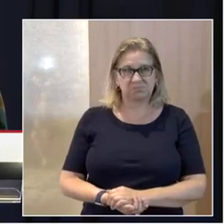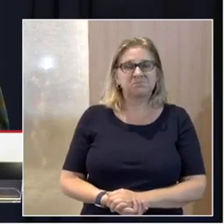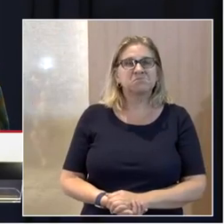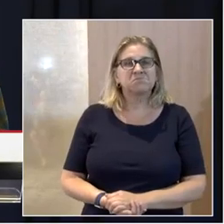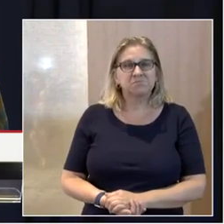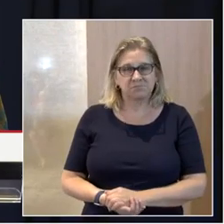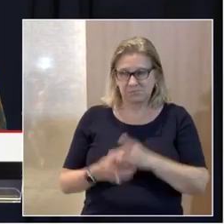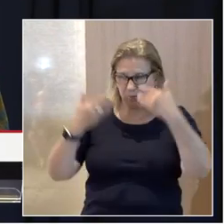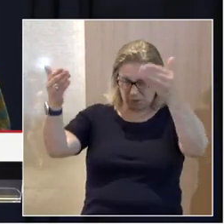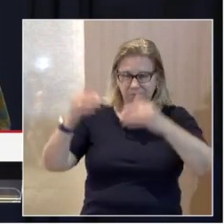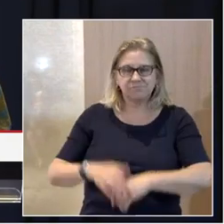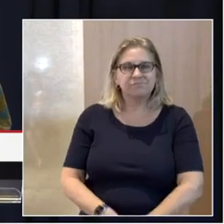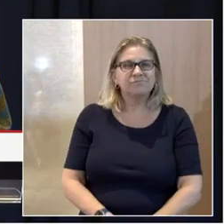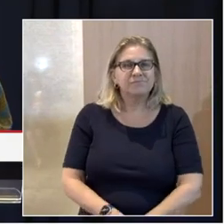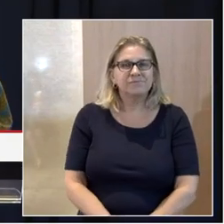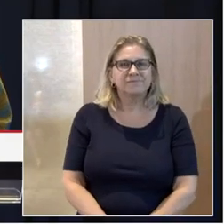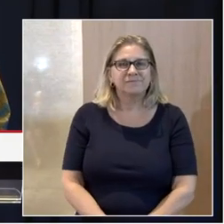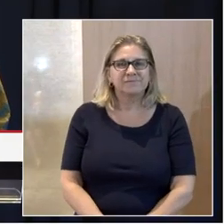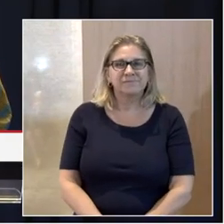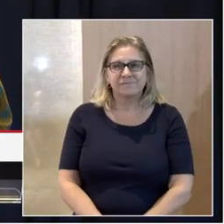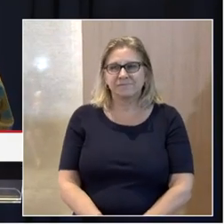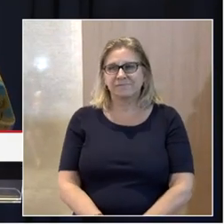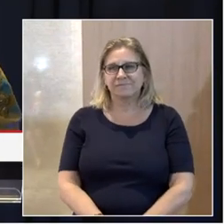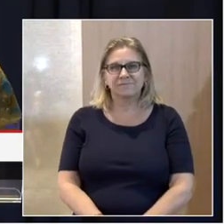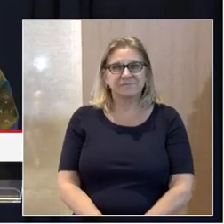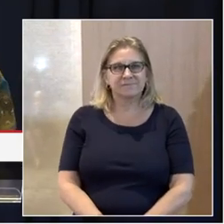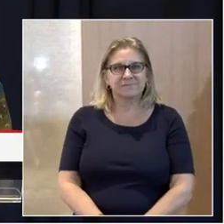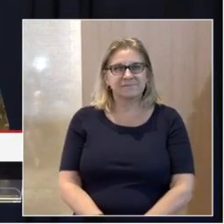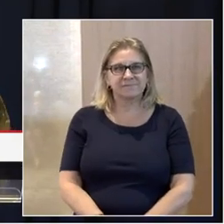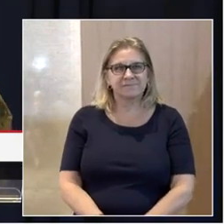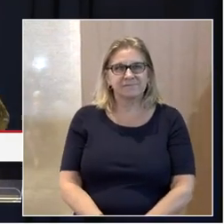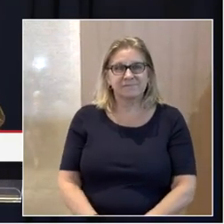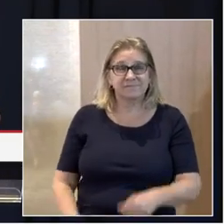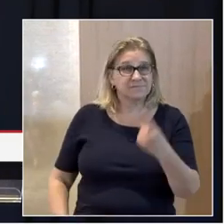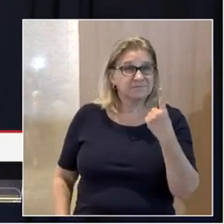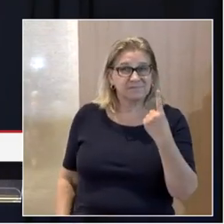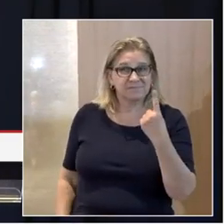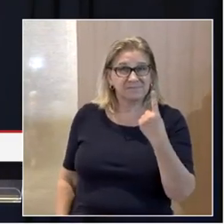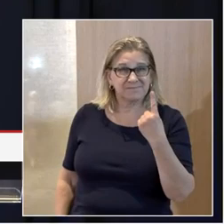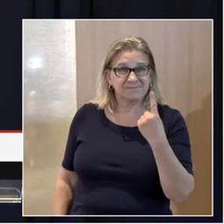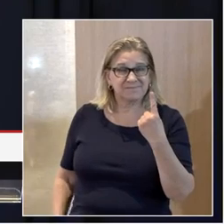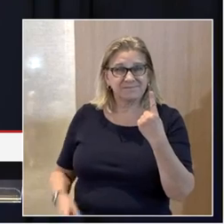proceed. So one thing you should know is there are going to be